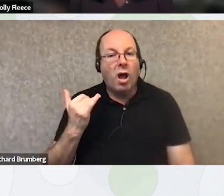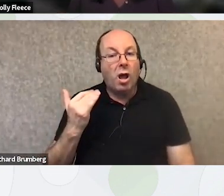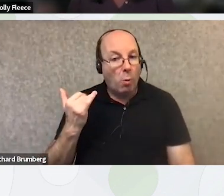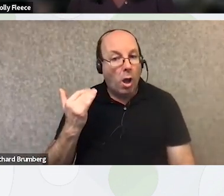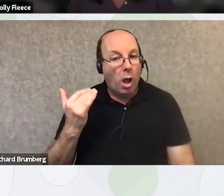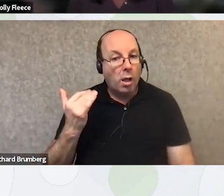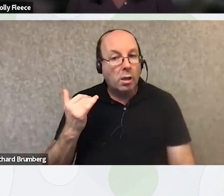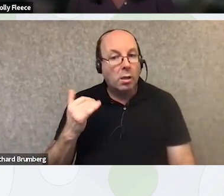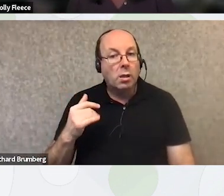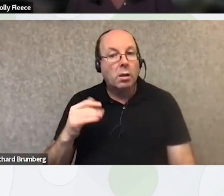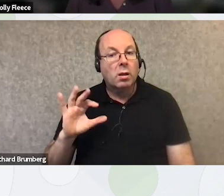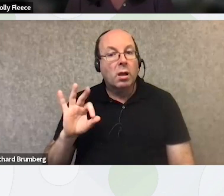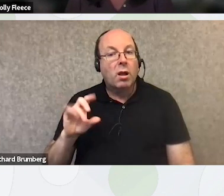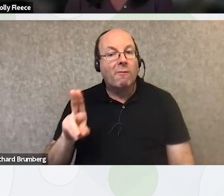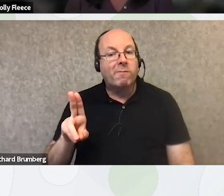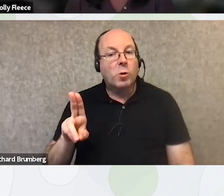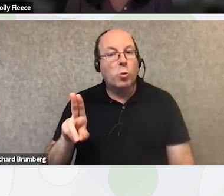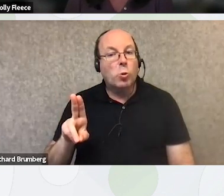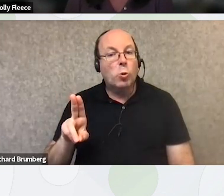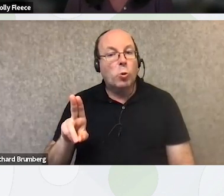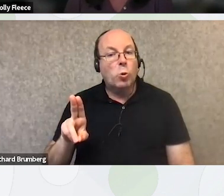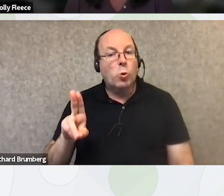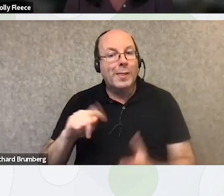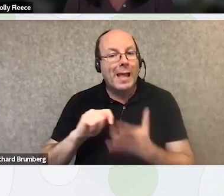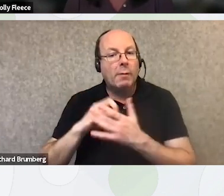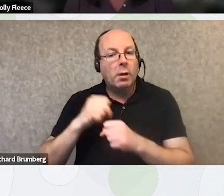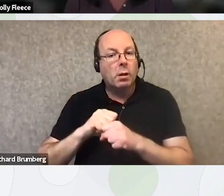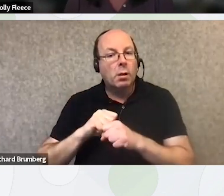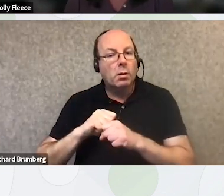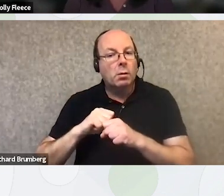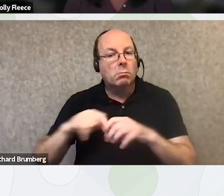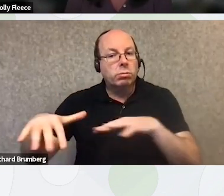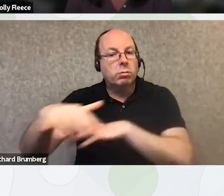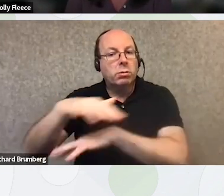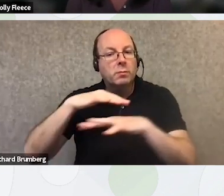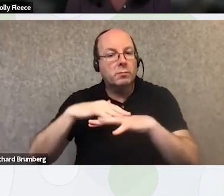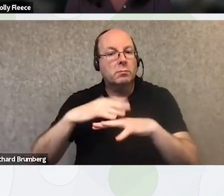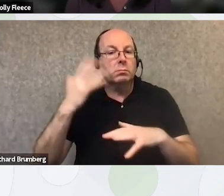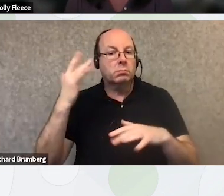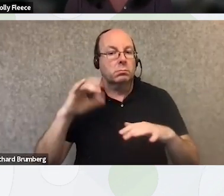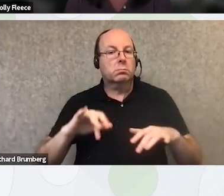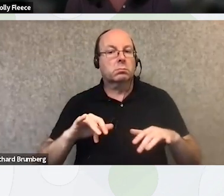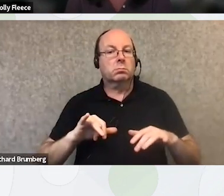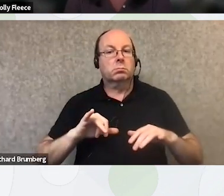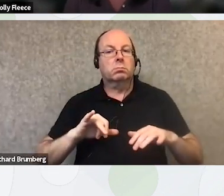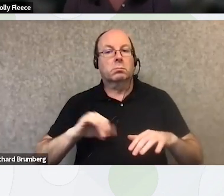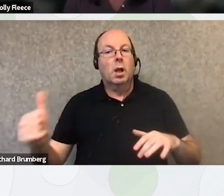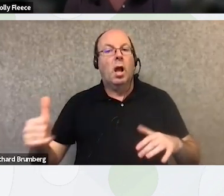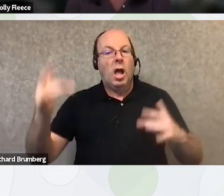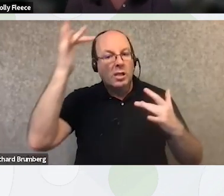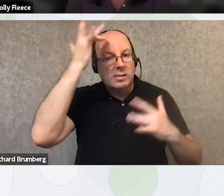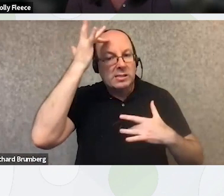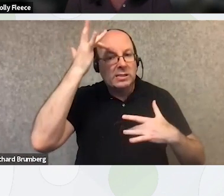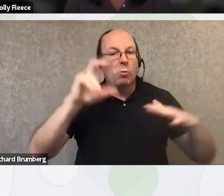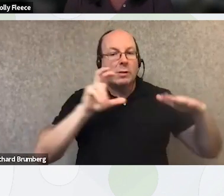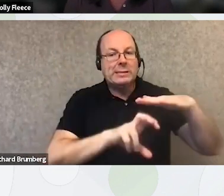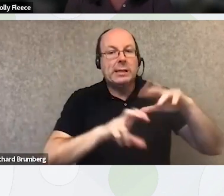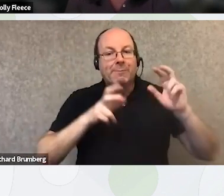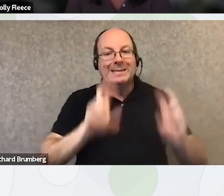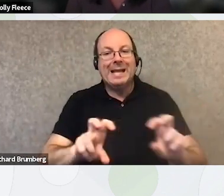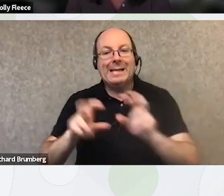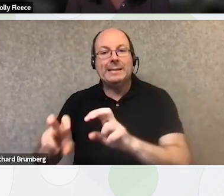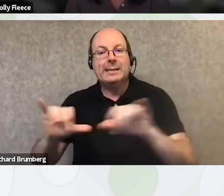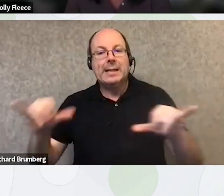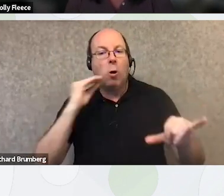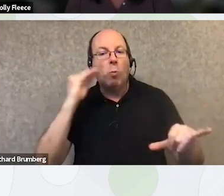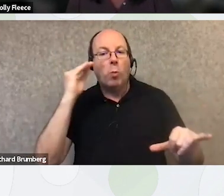infrequently the flu virus was circulating during that season, predominantly due to all of our other mitigation strategies for the